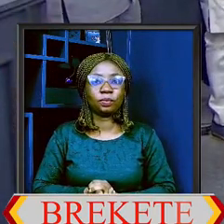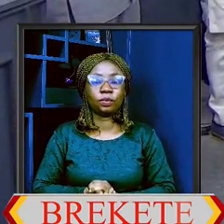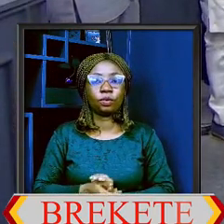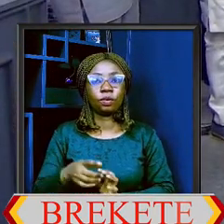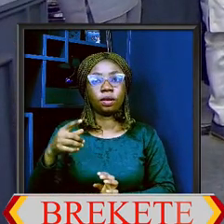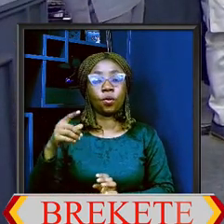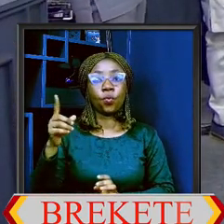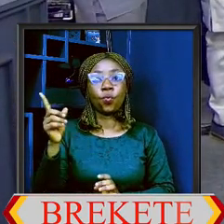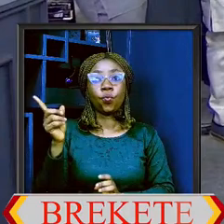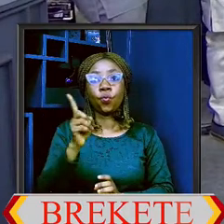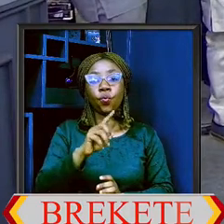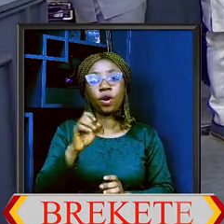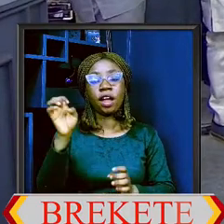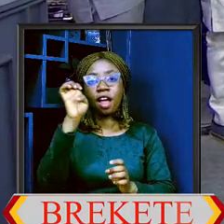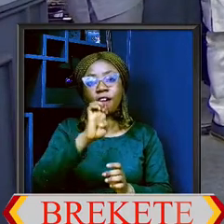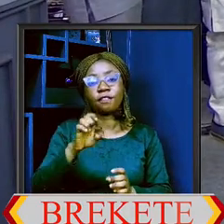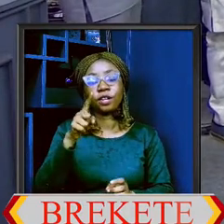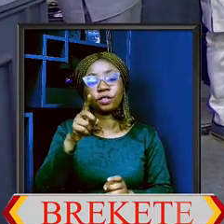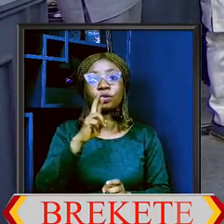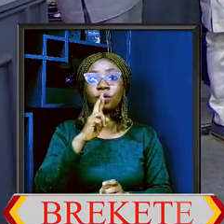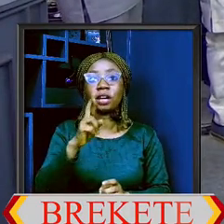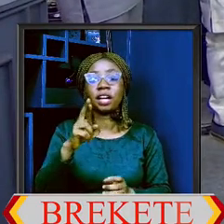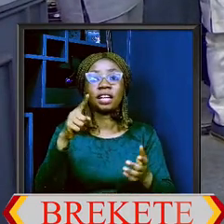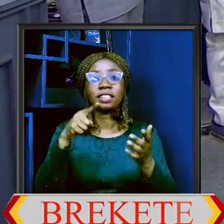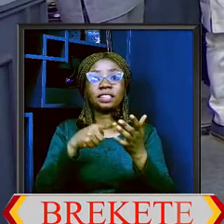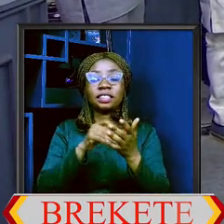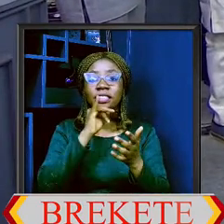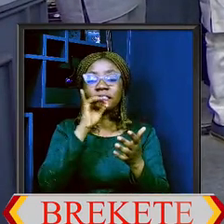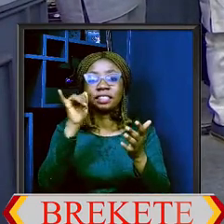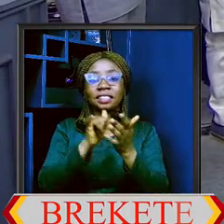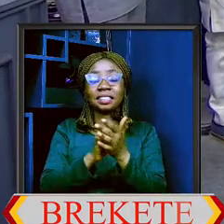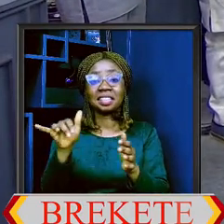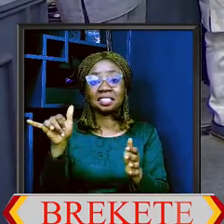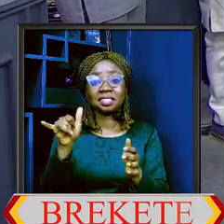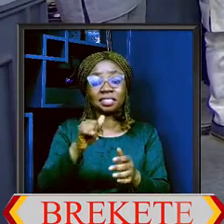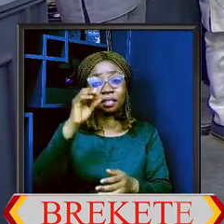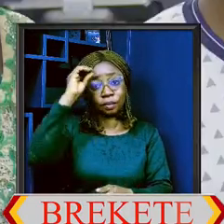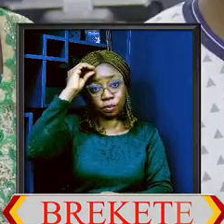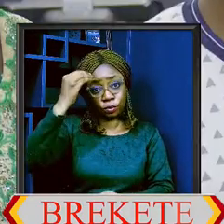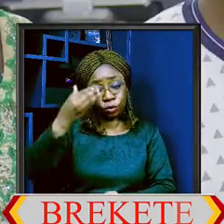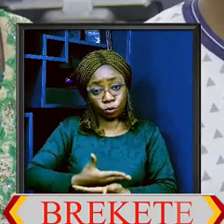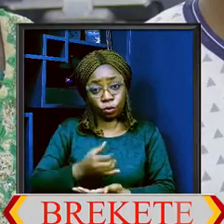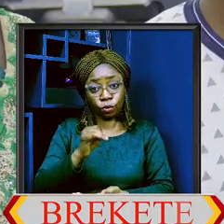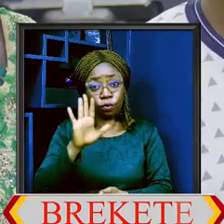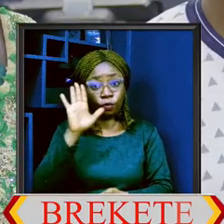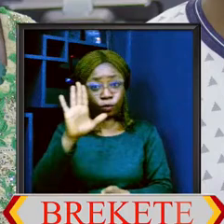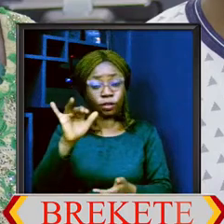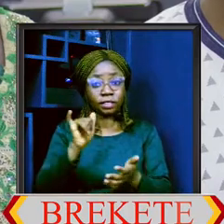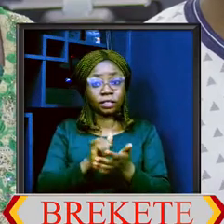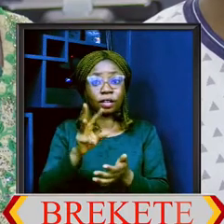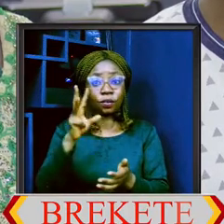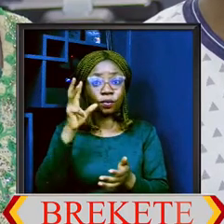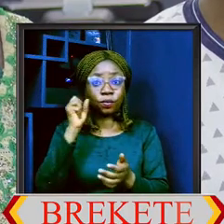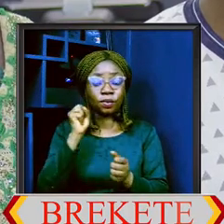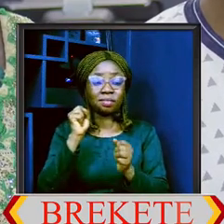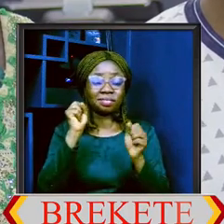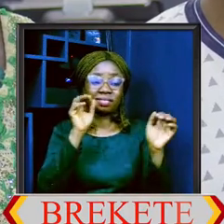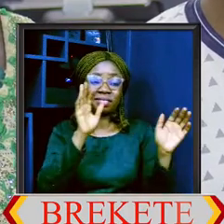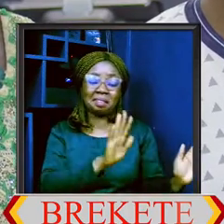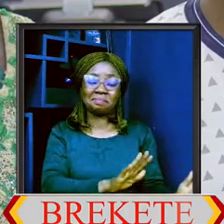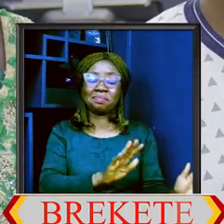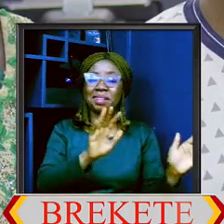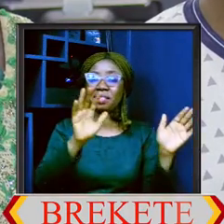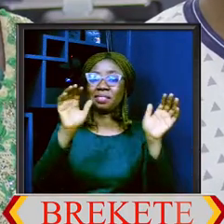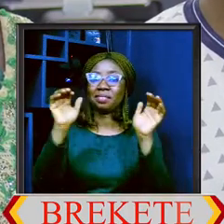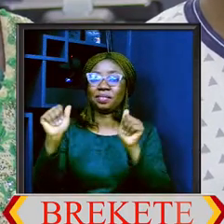well wherever you are this is that same son of yours that was neglected rejected